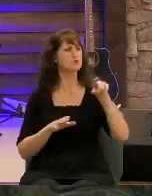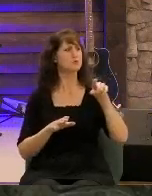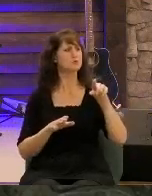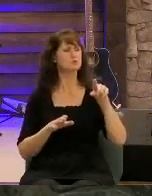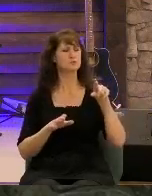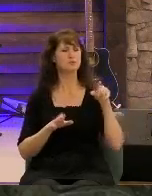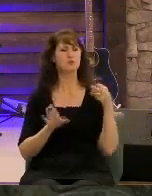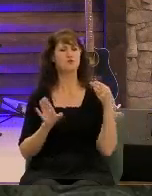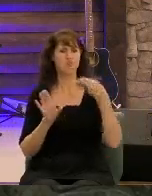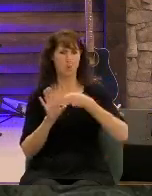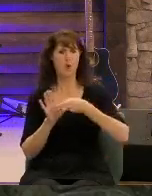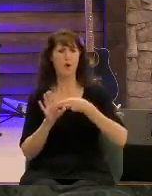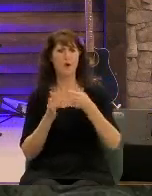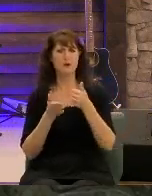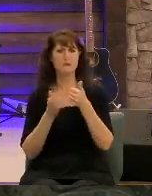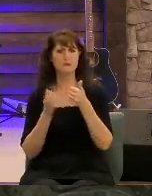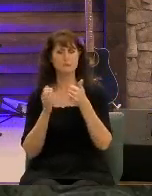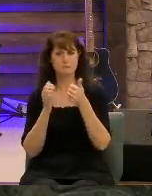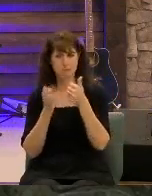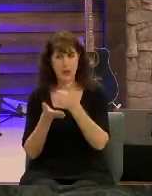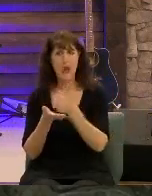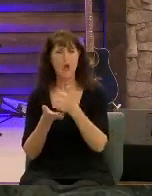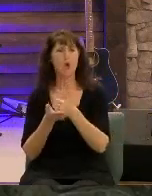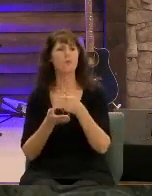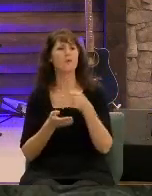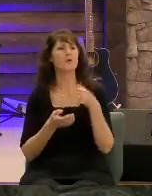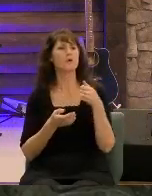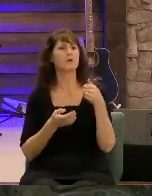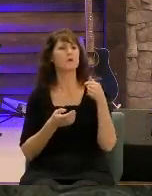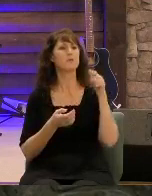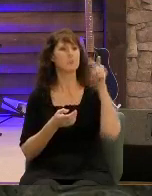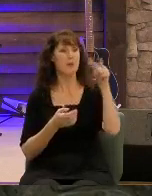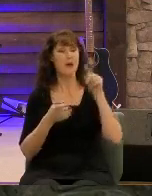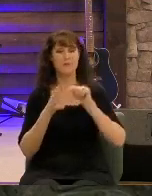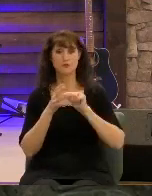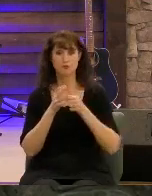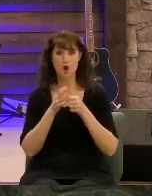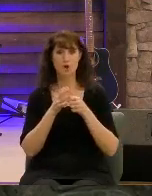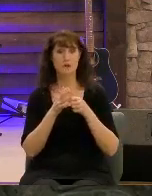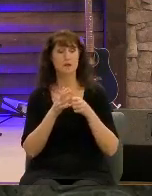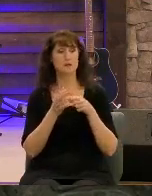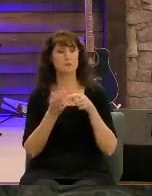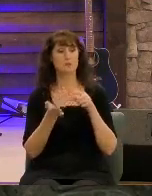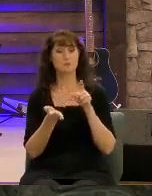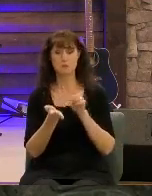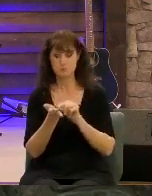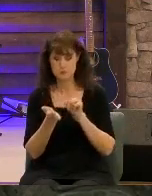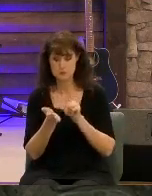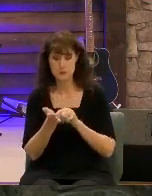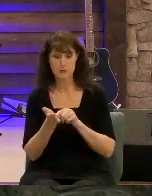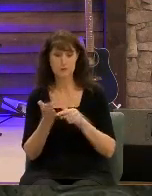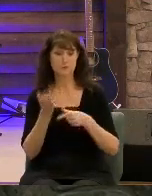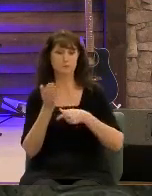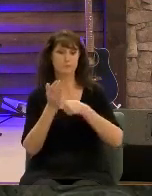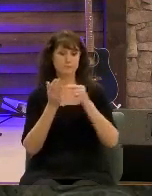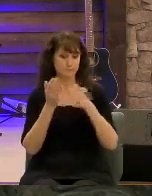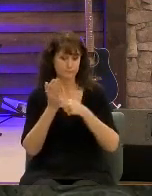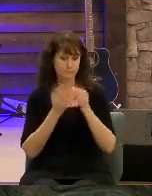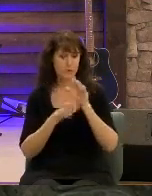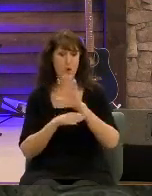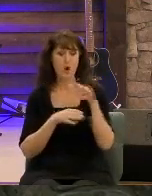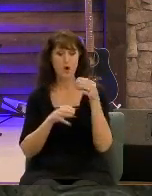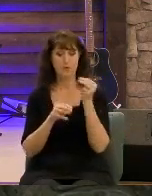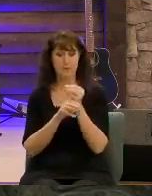outside in the foyer there area, I've started to put the newsletters of all the ministries that we're supporting,